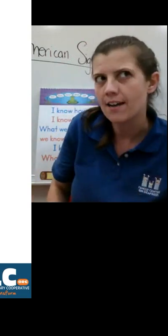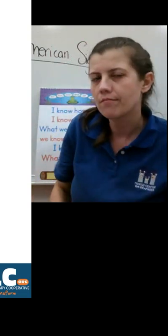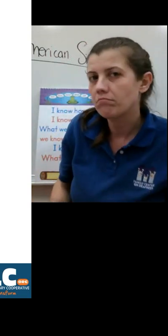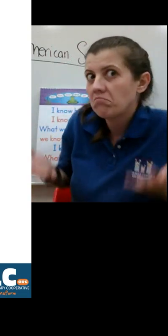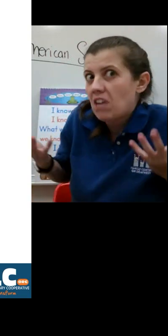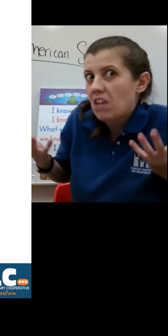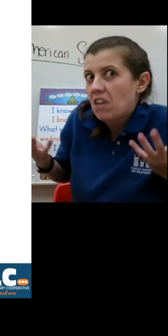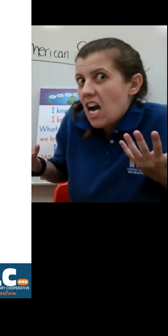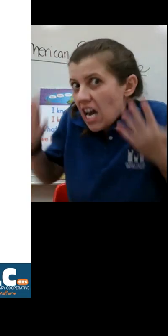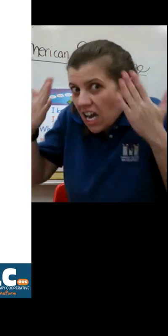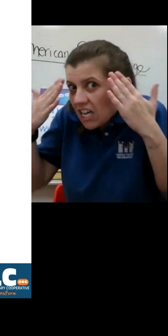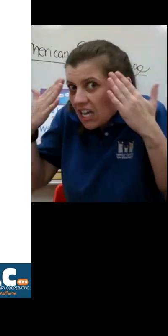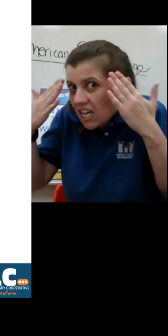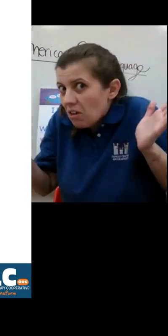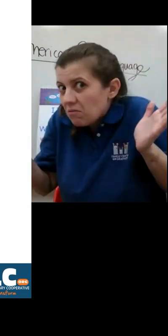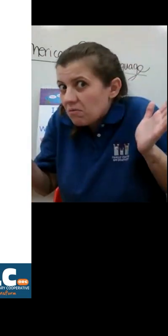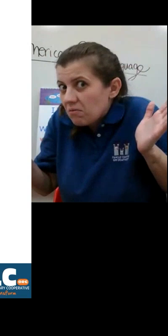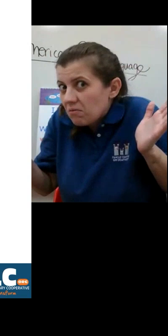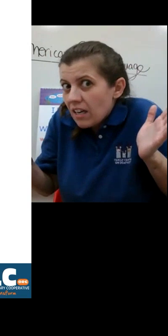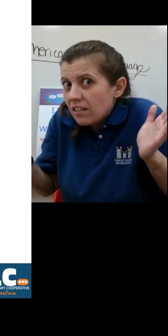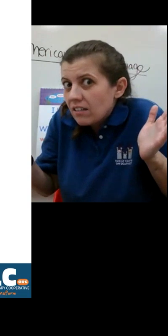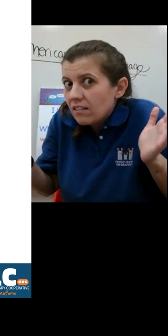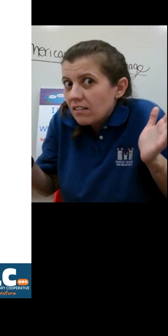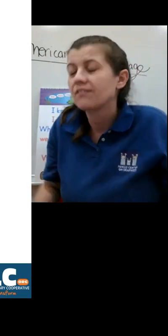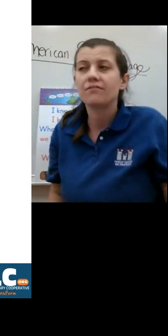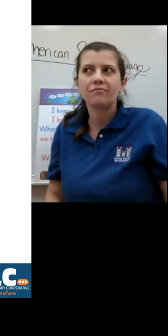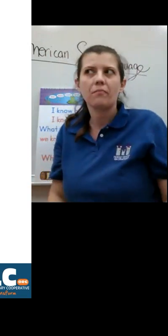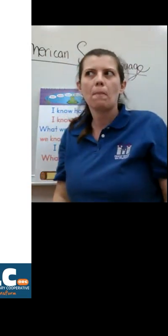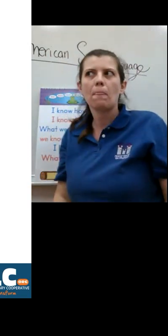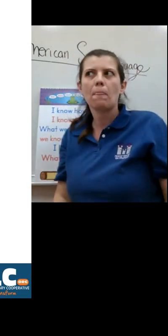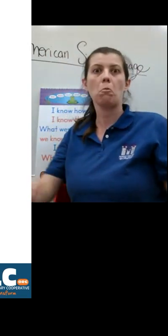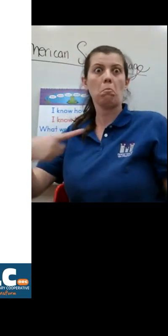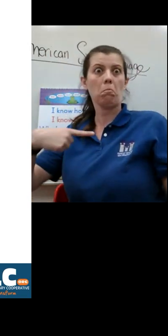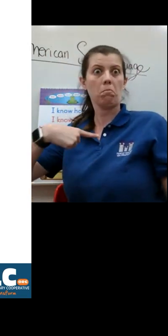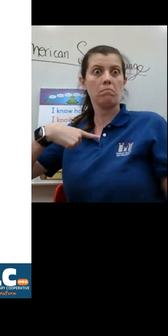Let's pretend I don't know. Okay?